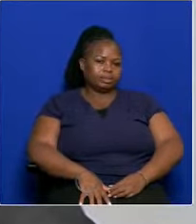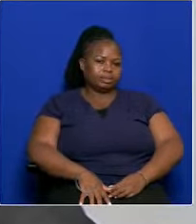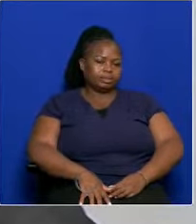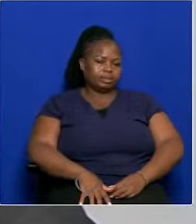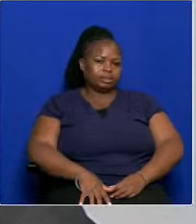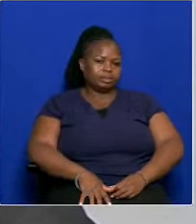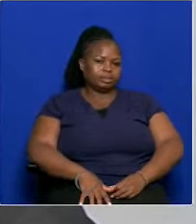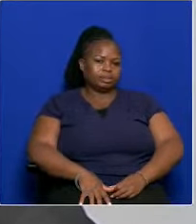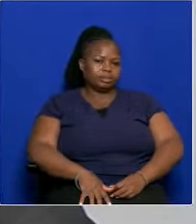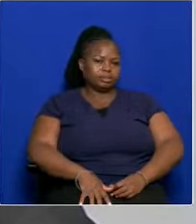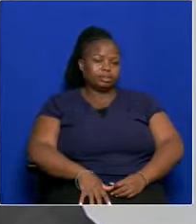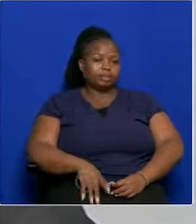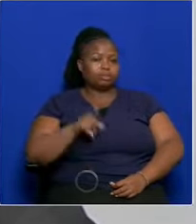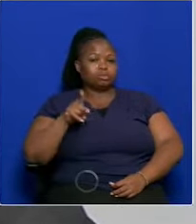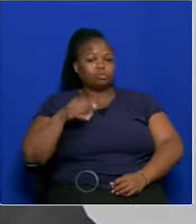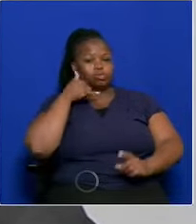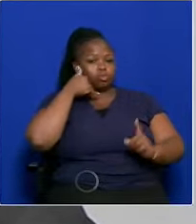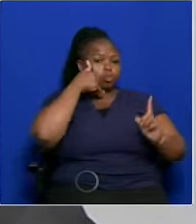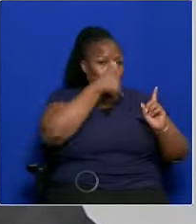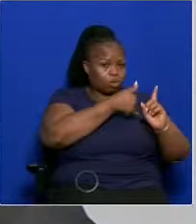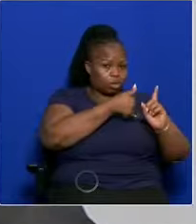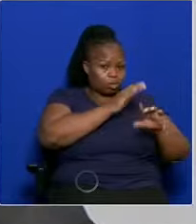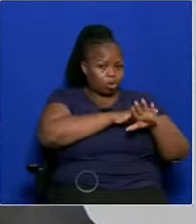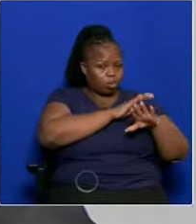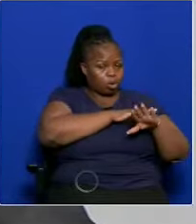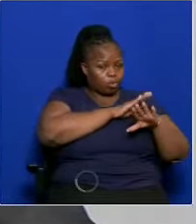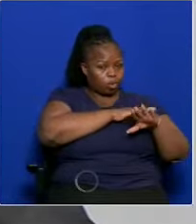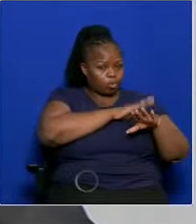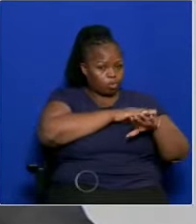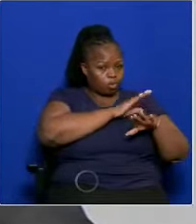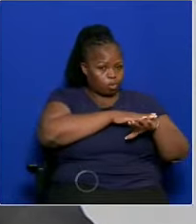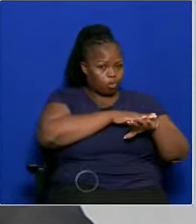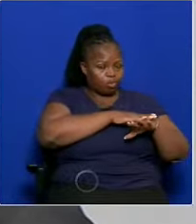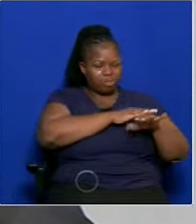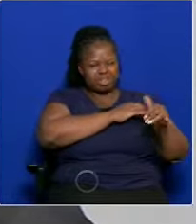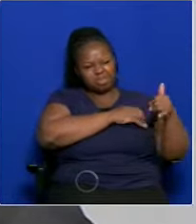You called Mr. Matlala more than he called you.